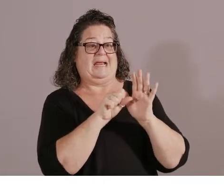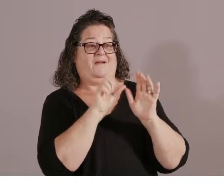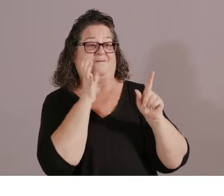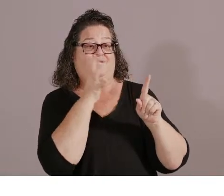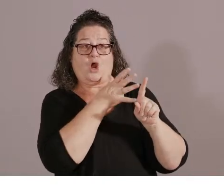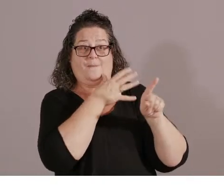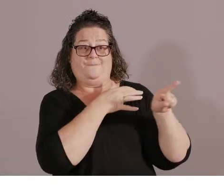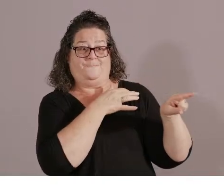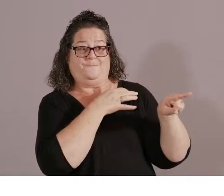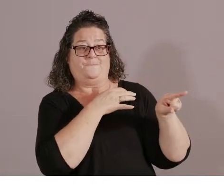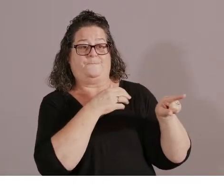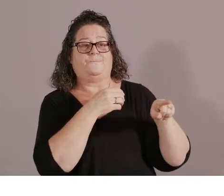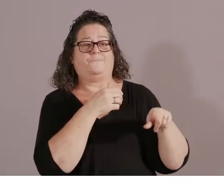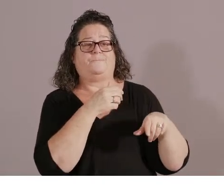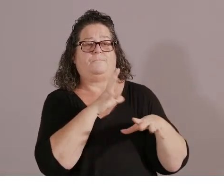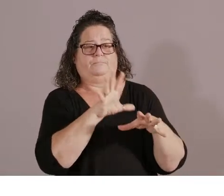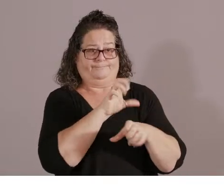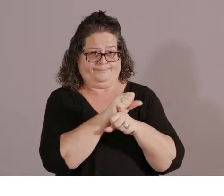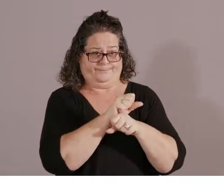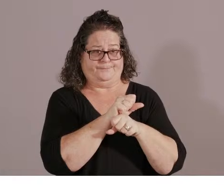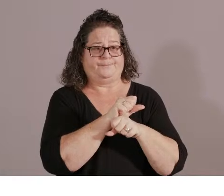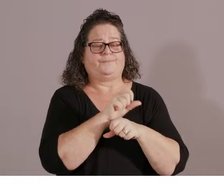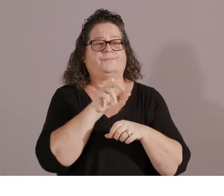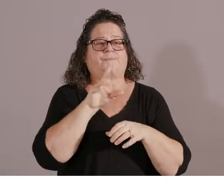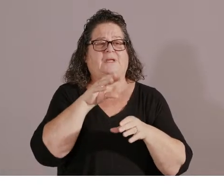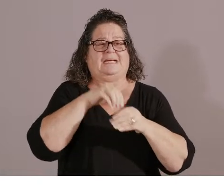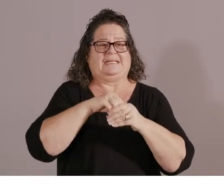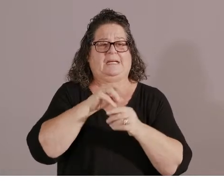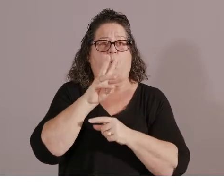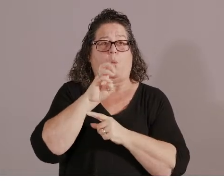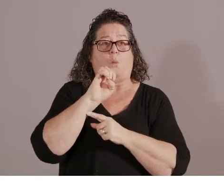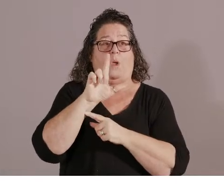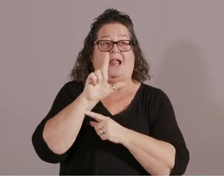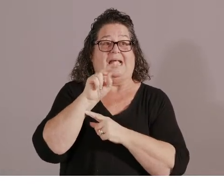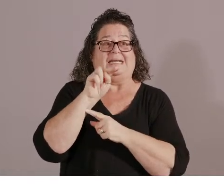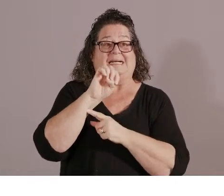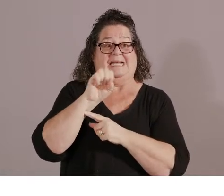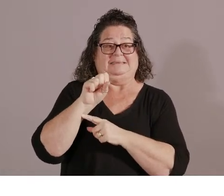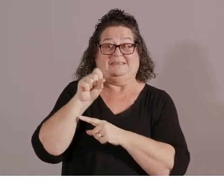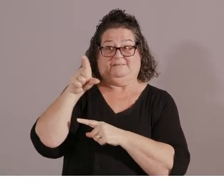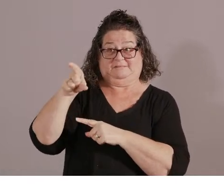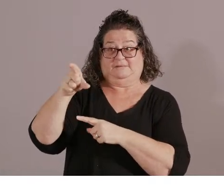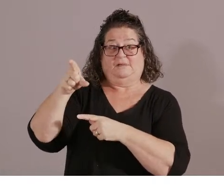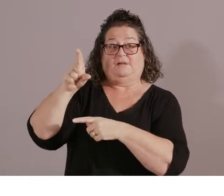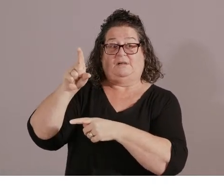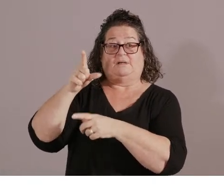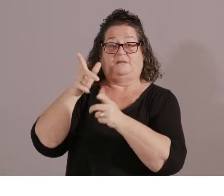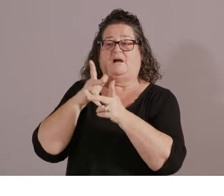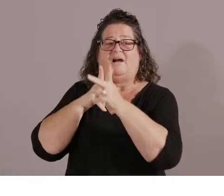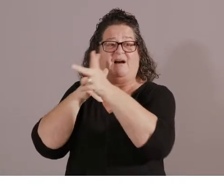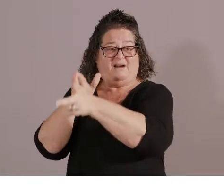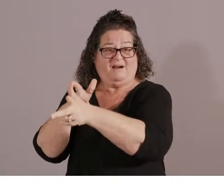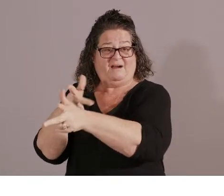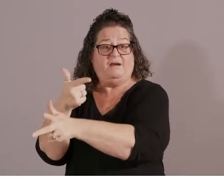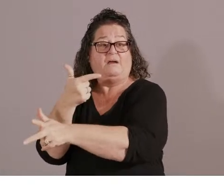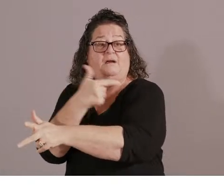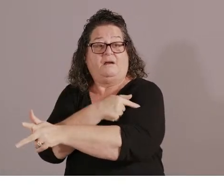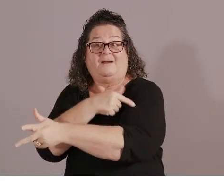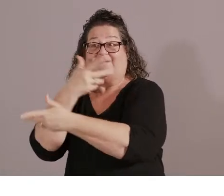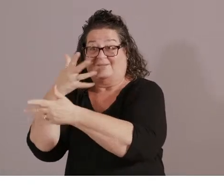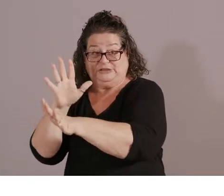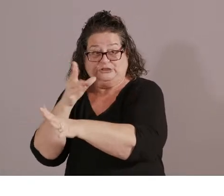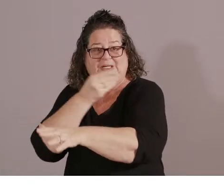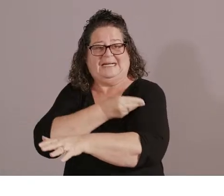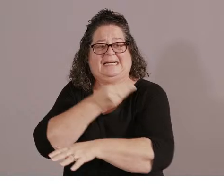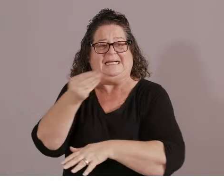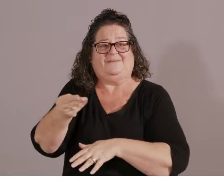scheduled in the wellness lot before someone leaves their first dose appointment. They can choose not to schedule it right then if they want. They will still get an